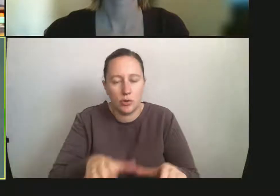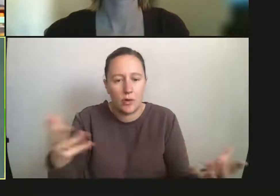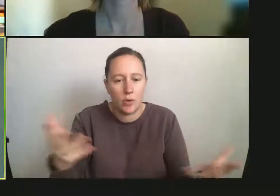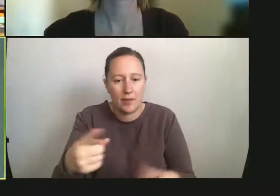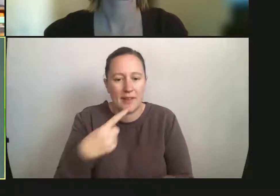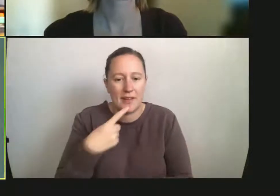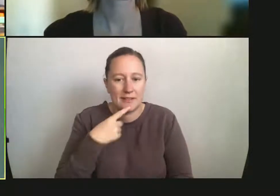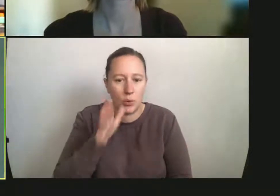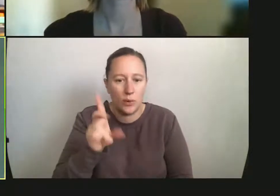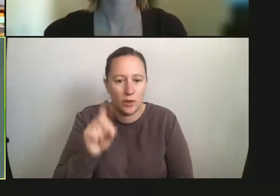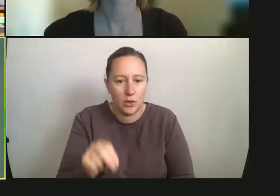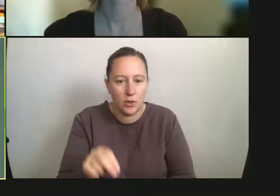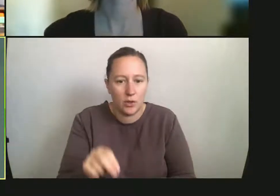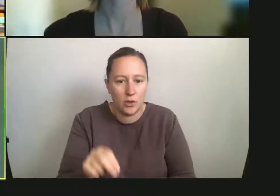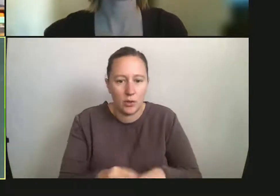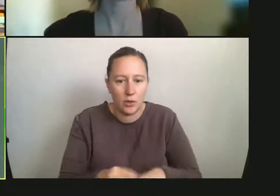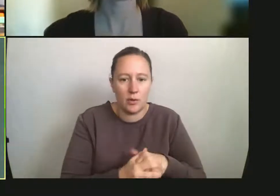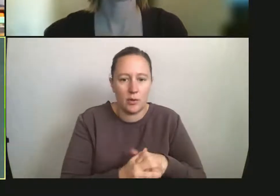doing, and